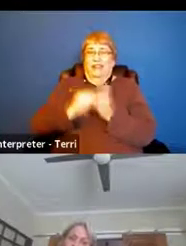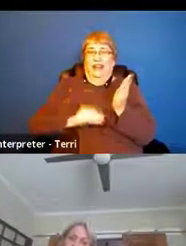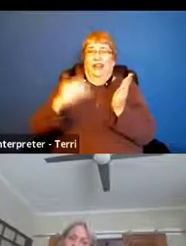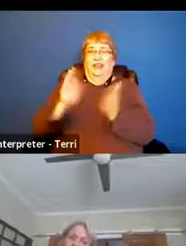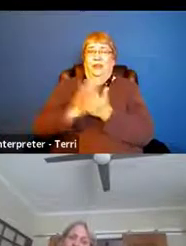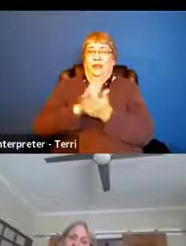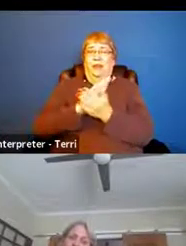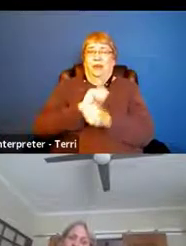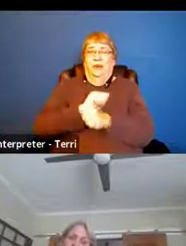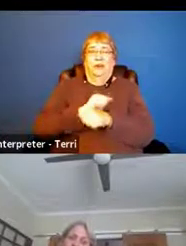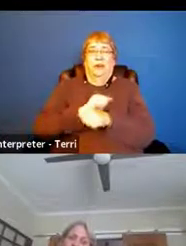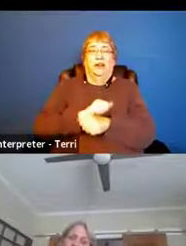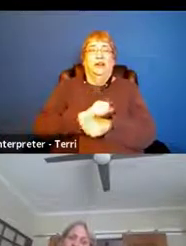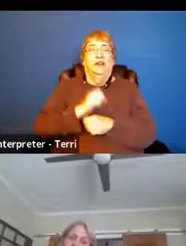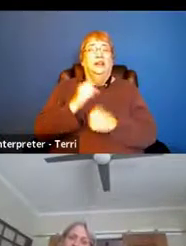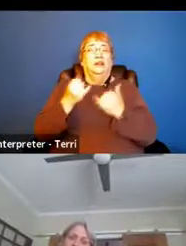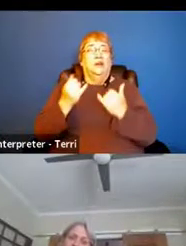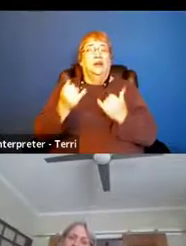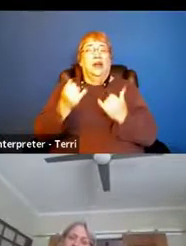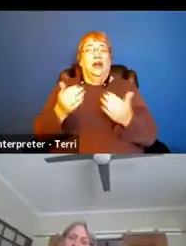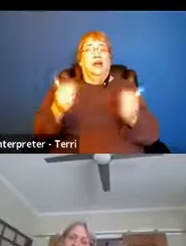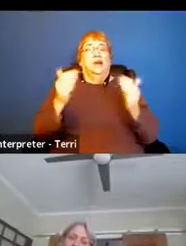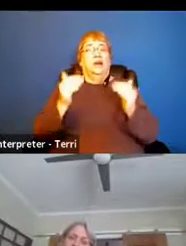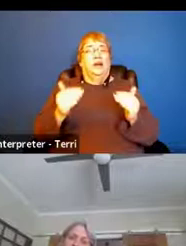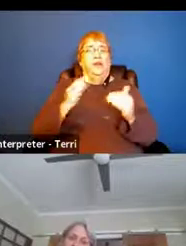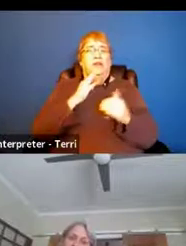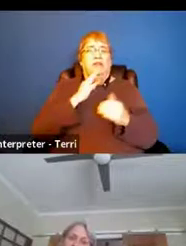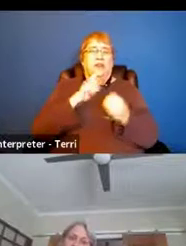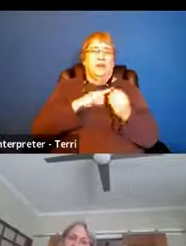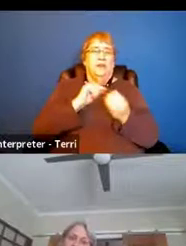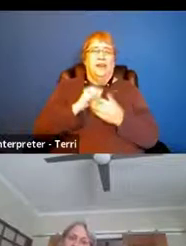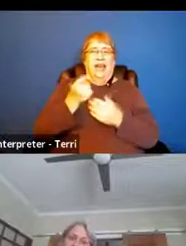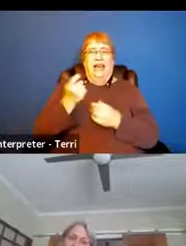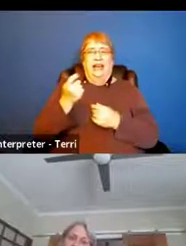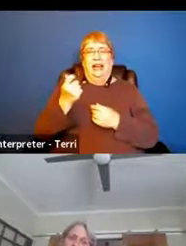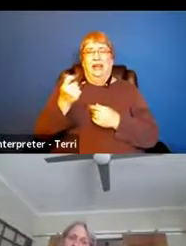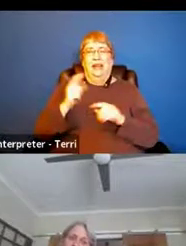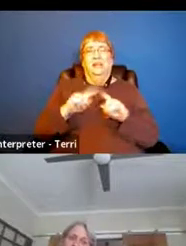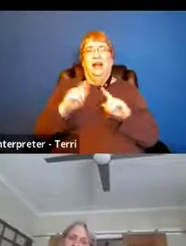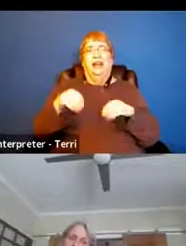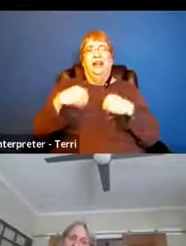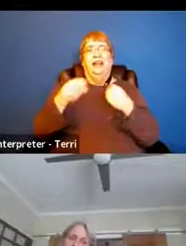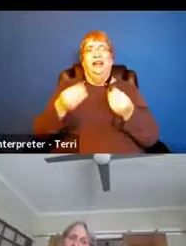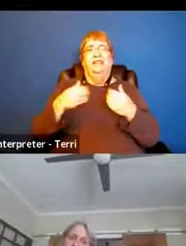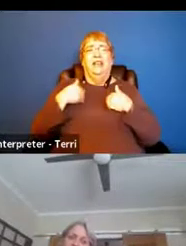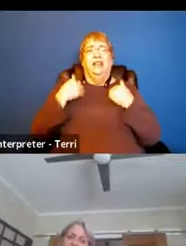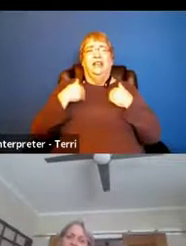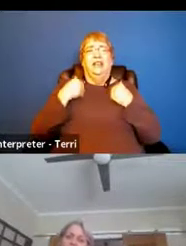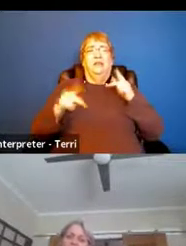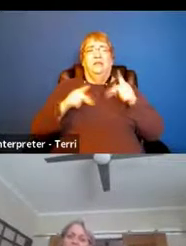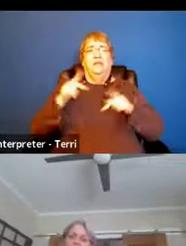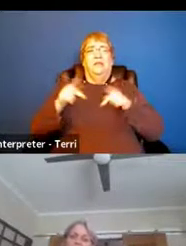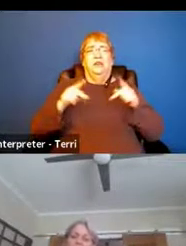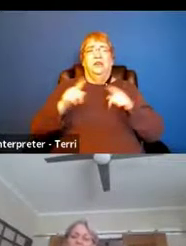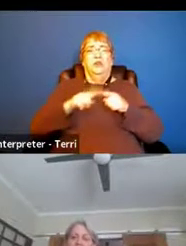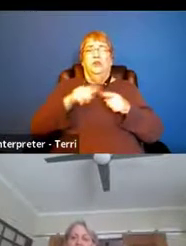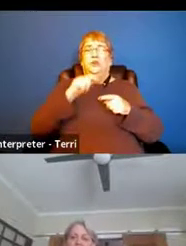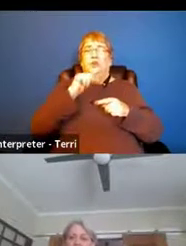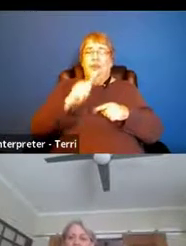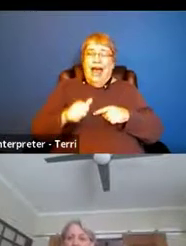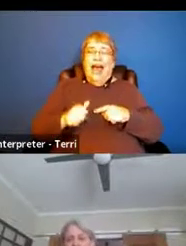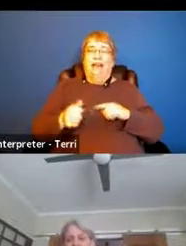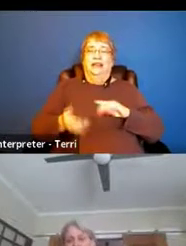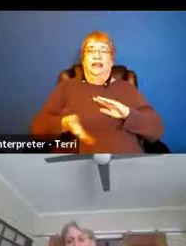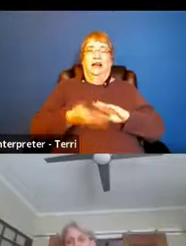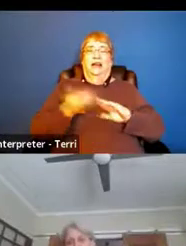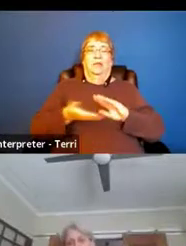This next part here, we've kind of touched on this a little bit, but giving the young people around you permission to not operate on all cylinders,